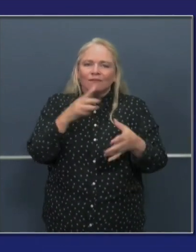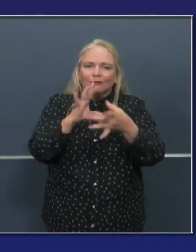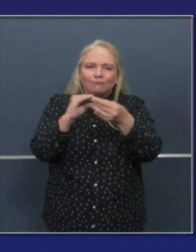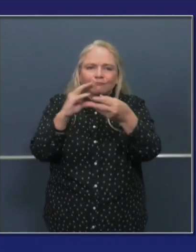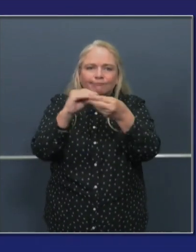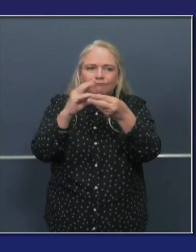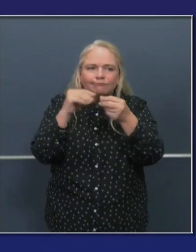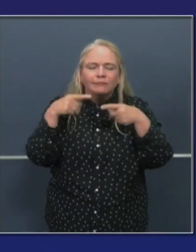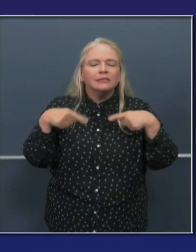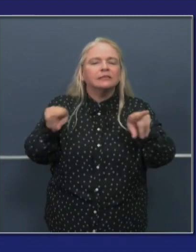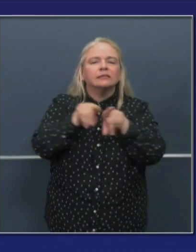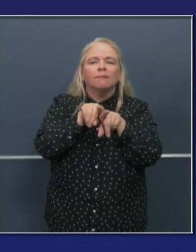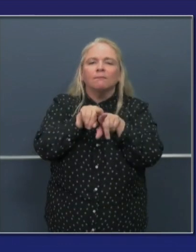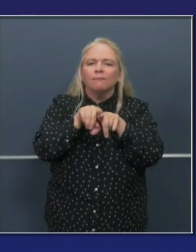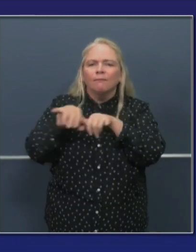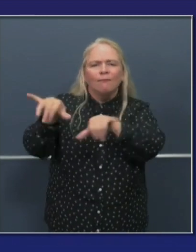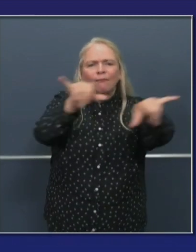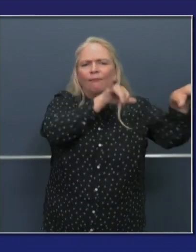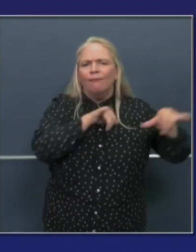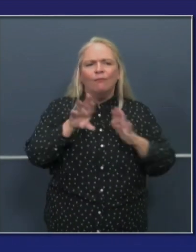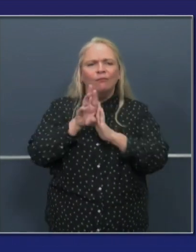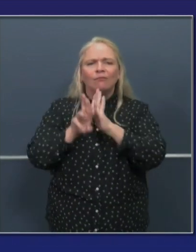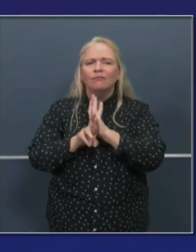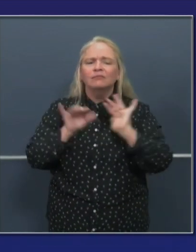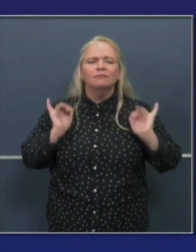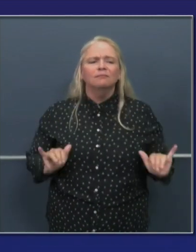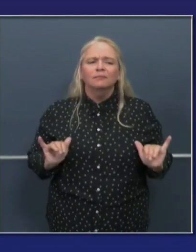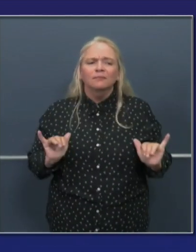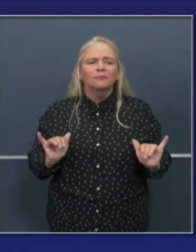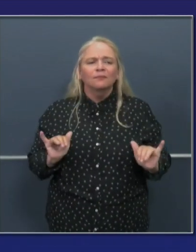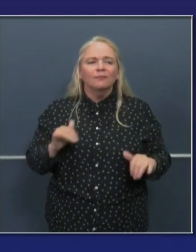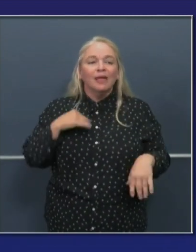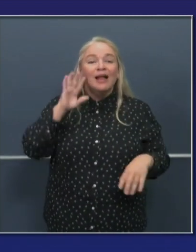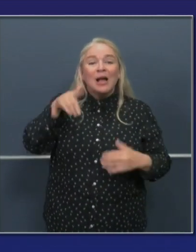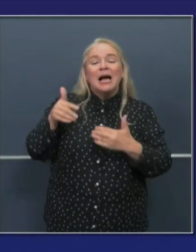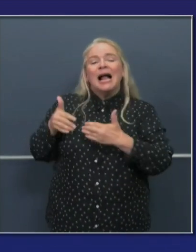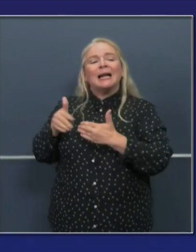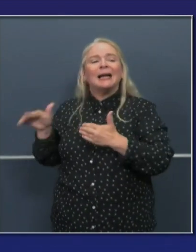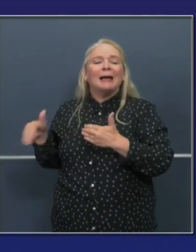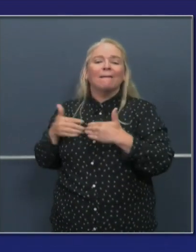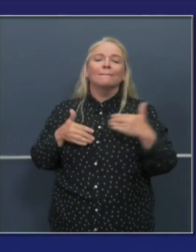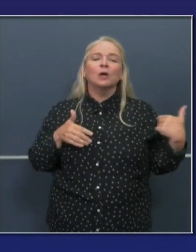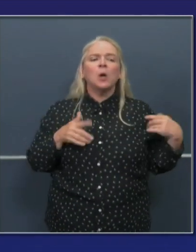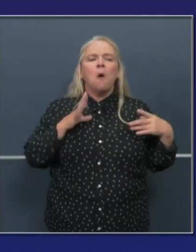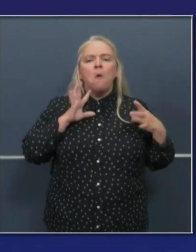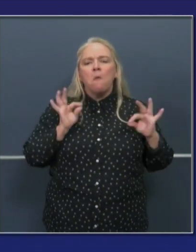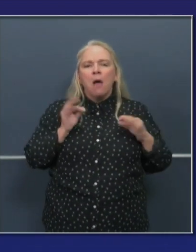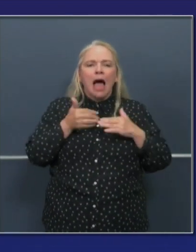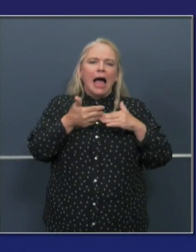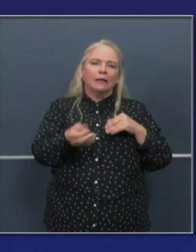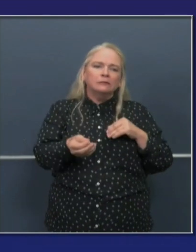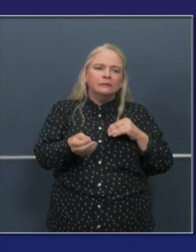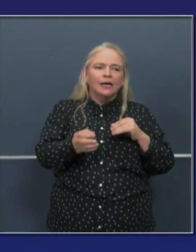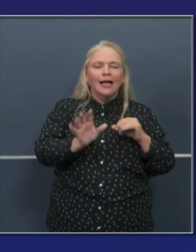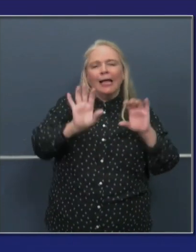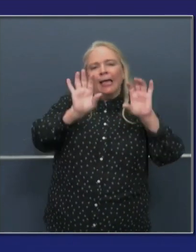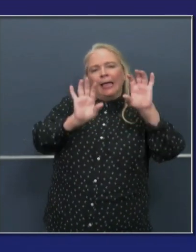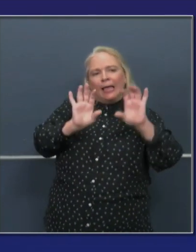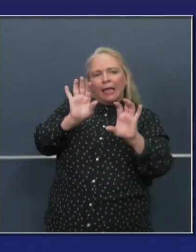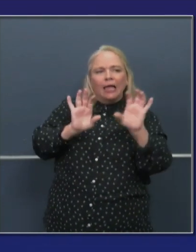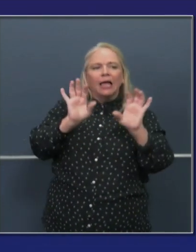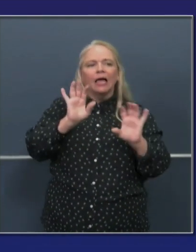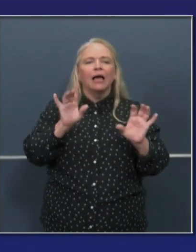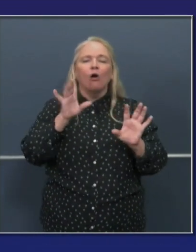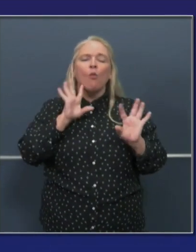case. You have members, your extended family, of neighbors from outside your household. We take our guard down a little bit, and